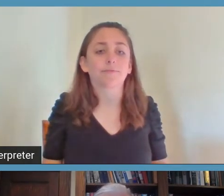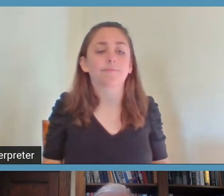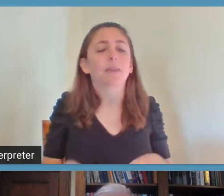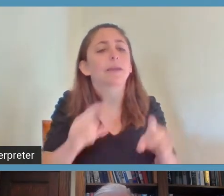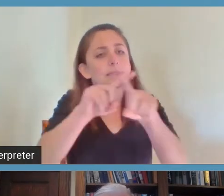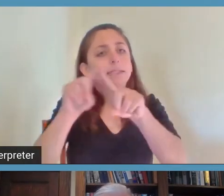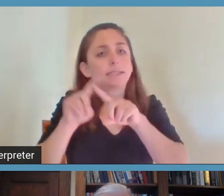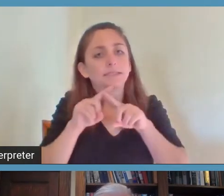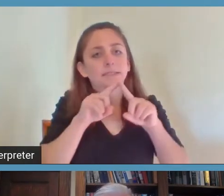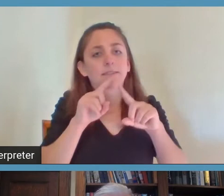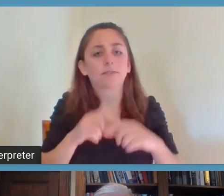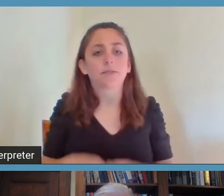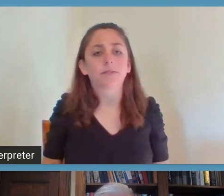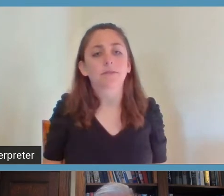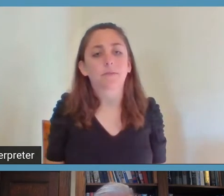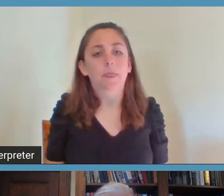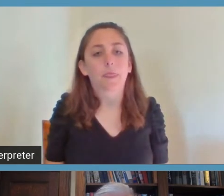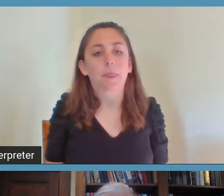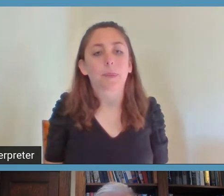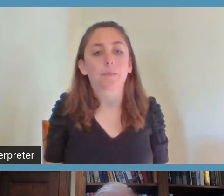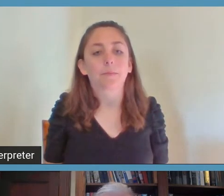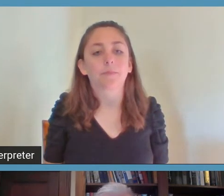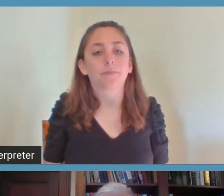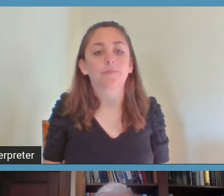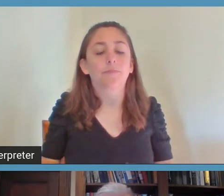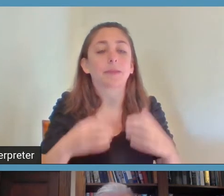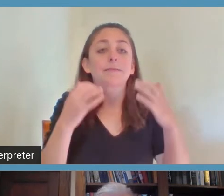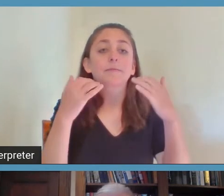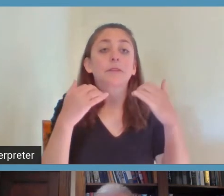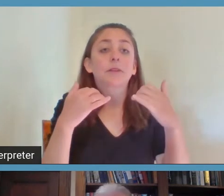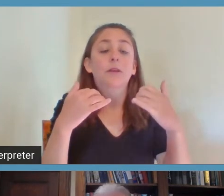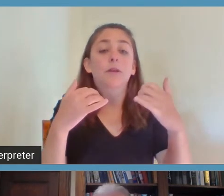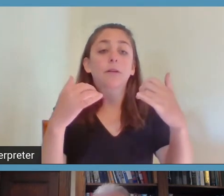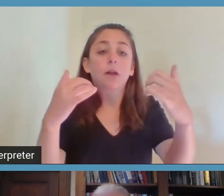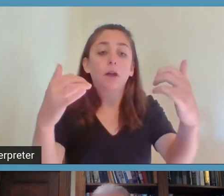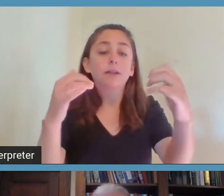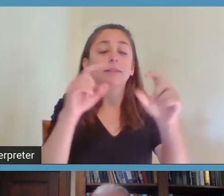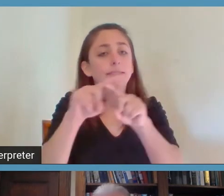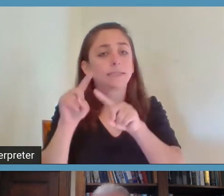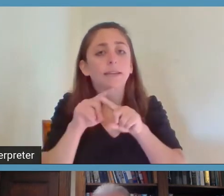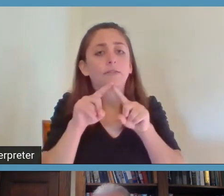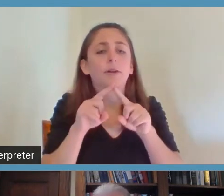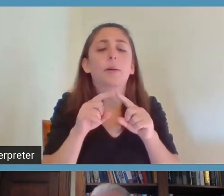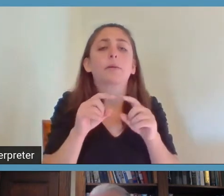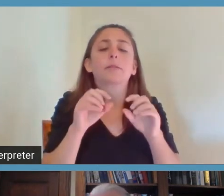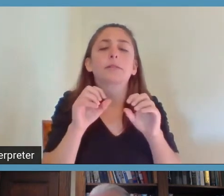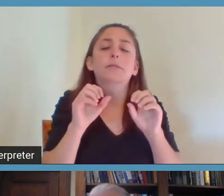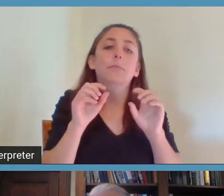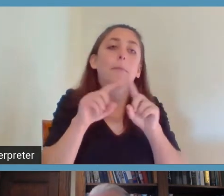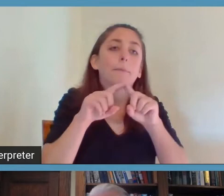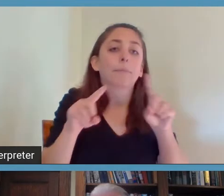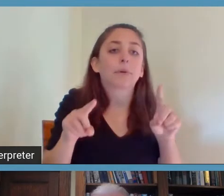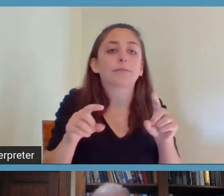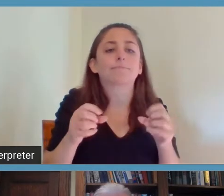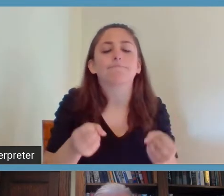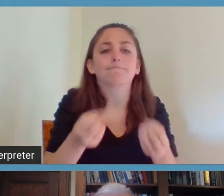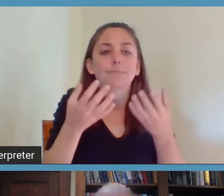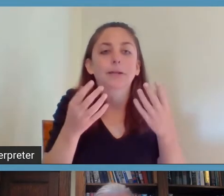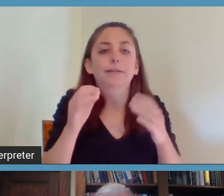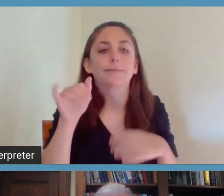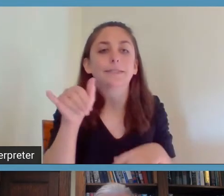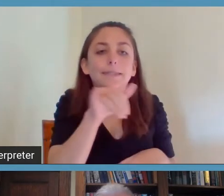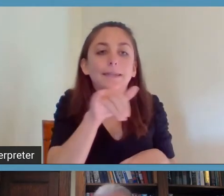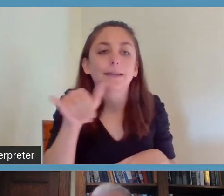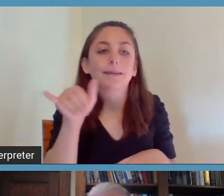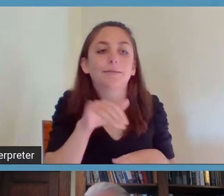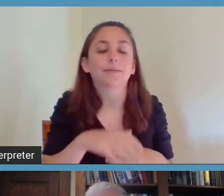and obviously their audiences, but you know, there are a lot of similarities as well. So I think listening to a few episodes will be very